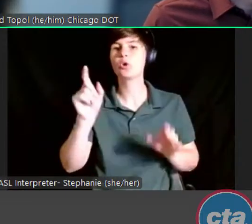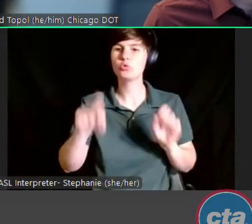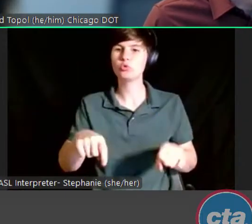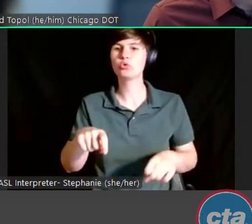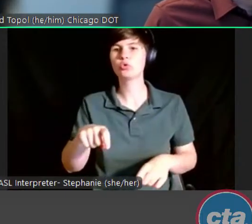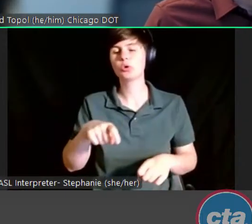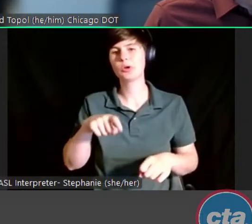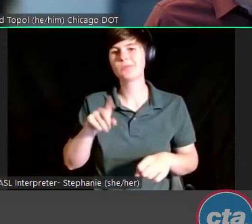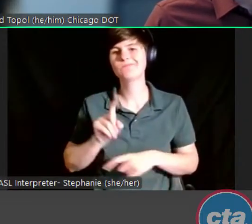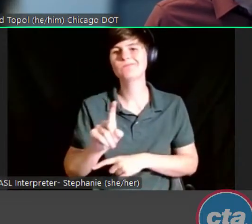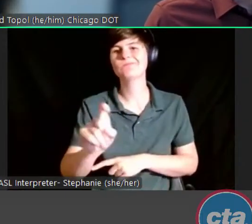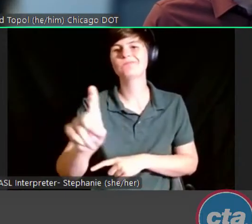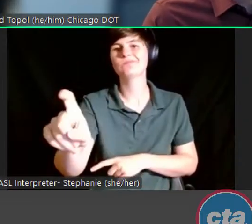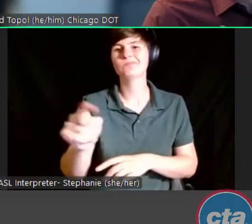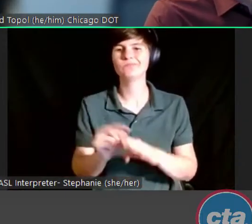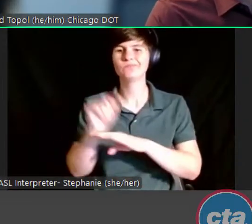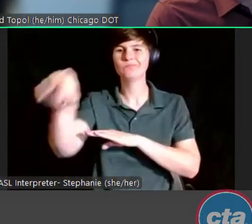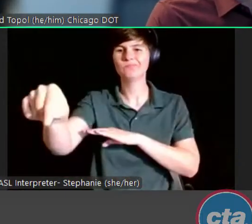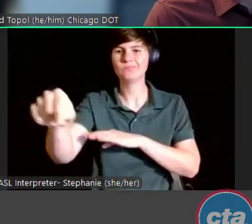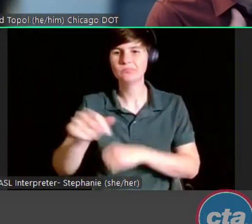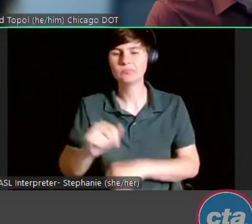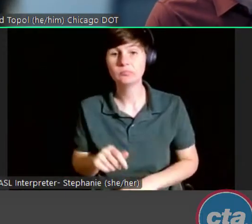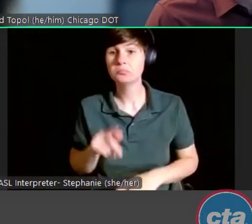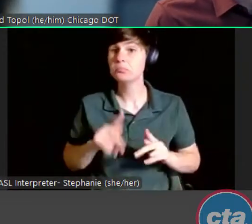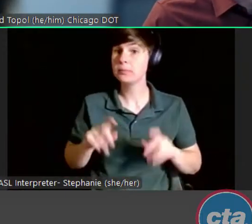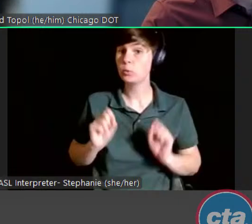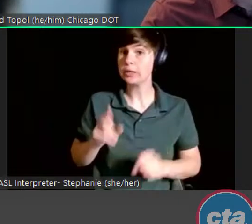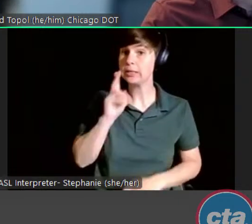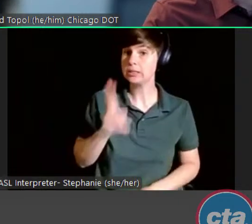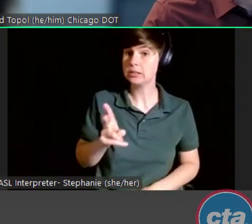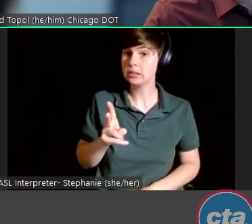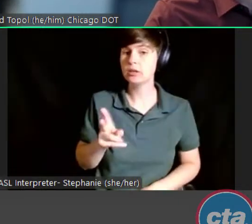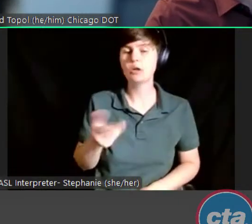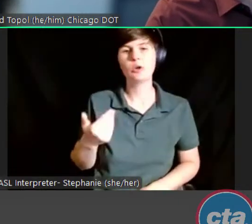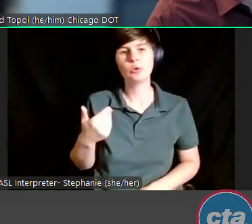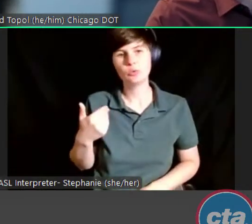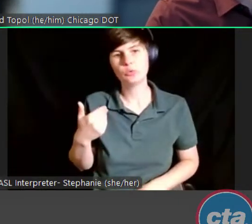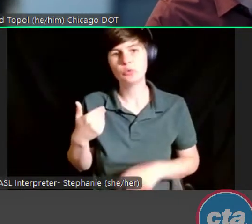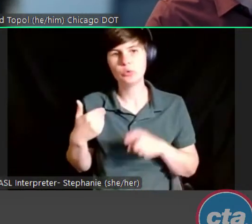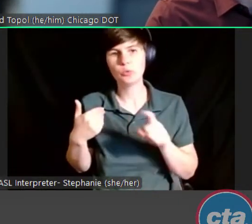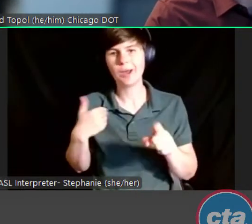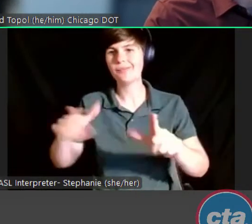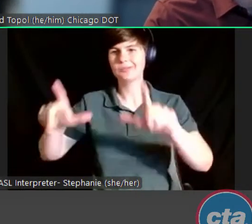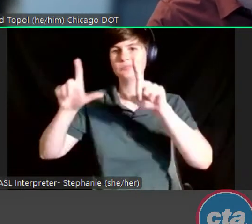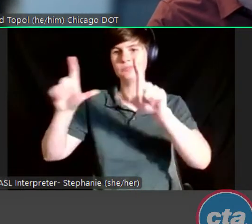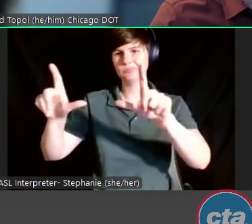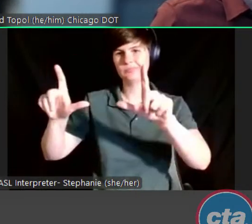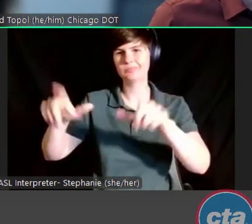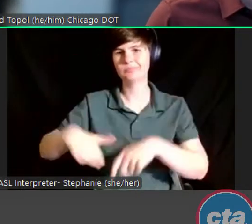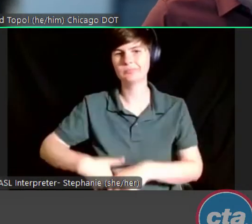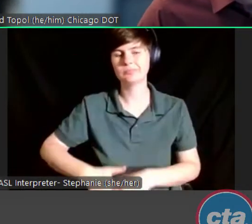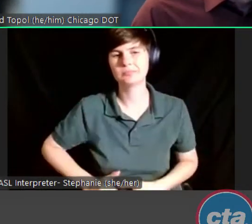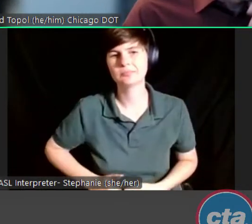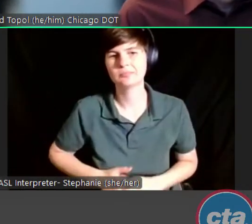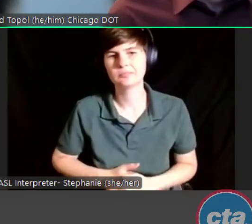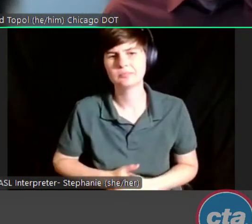then for sighted individuals, there are crosswalk markings on the bike lane between that space.